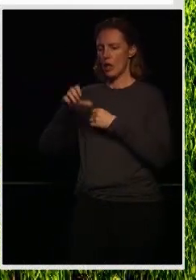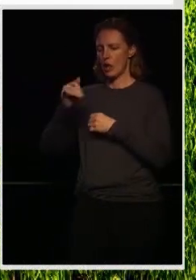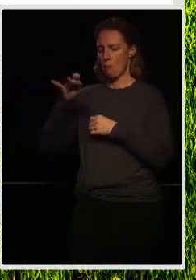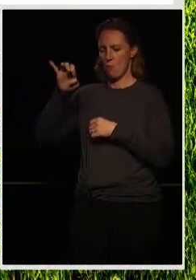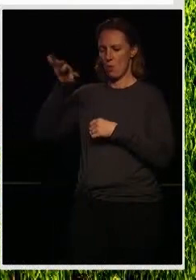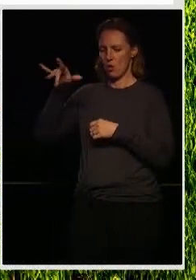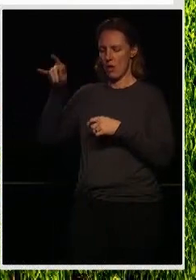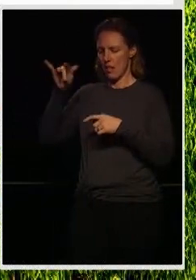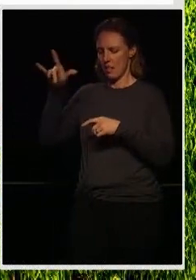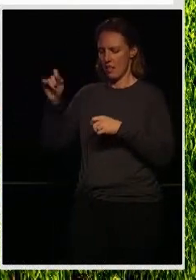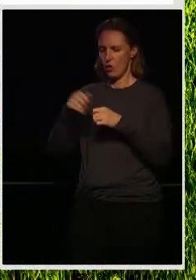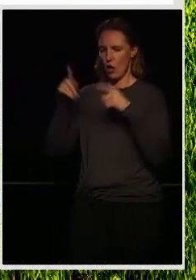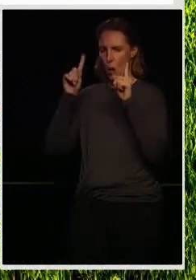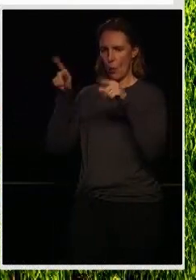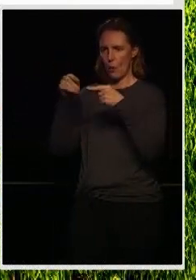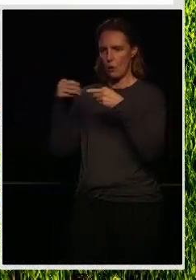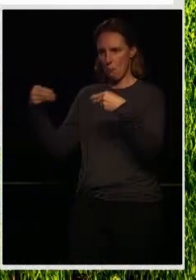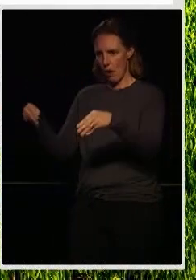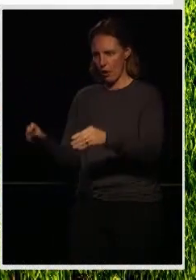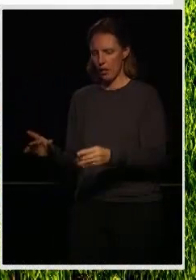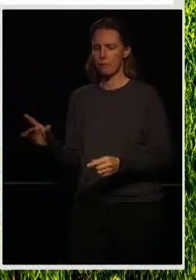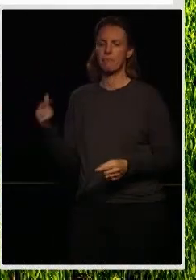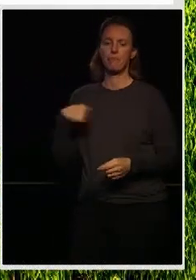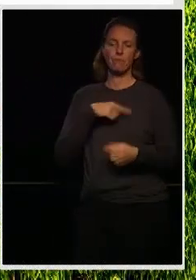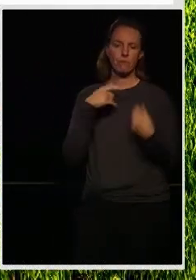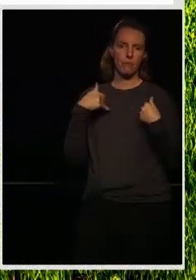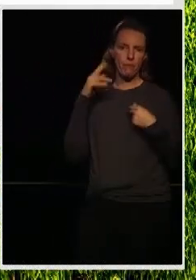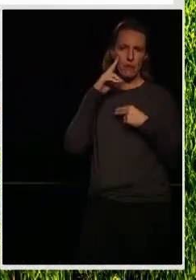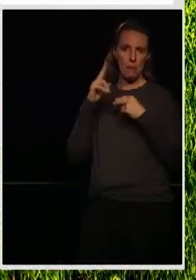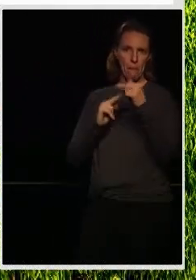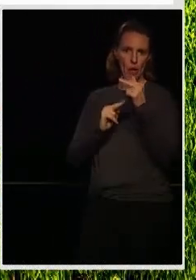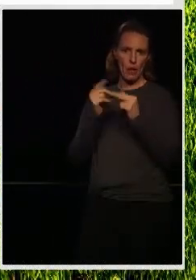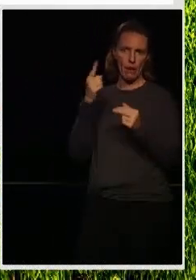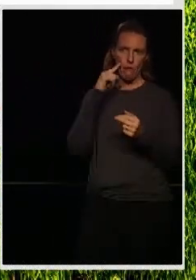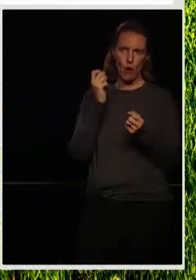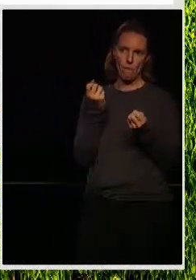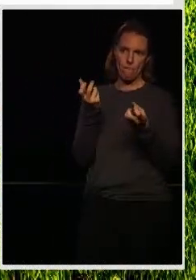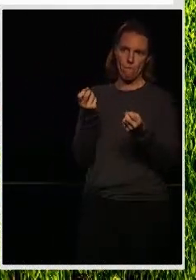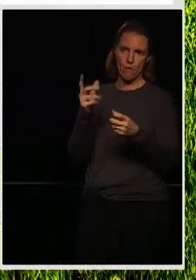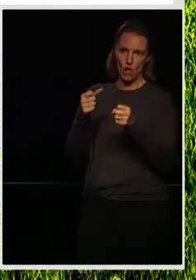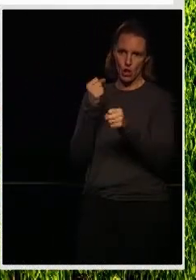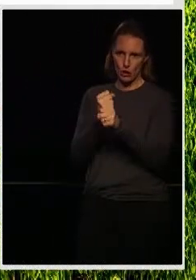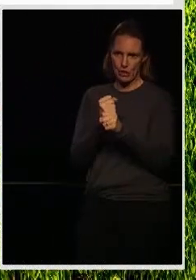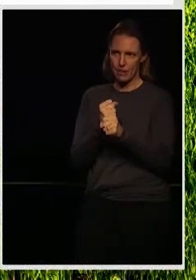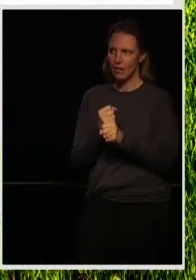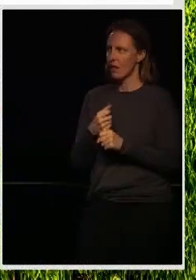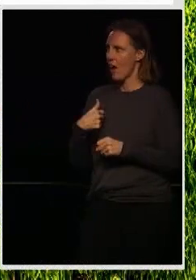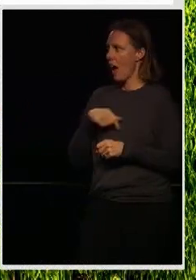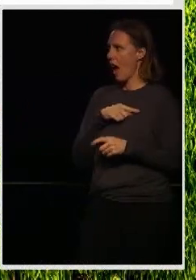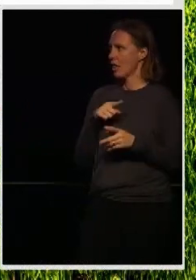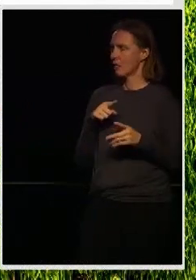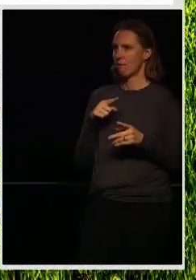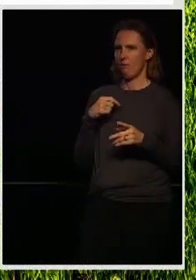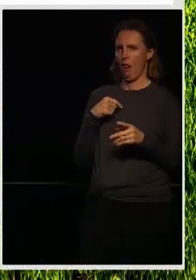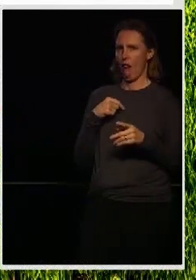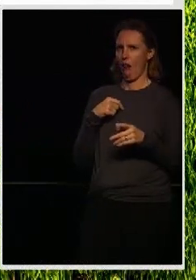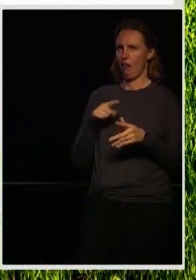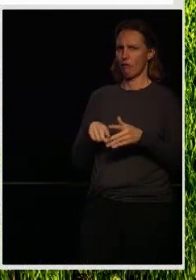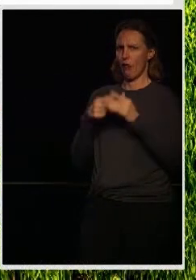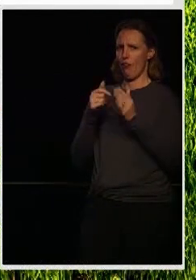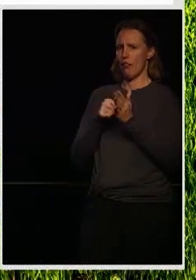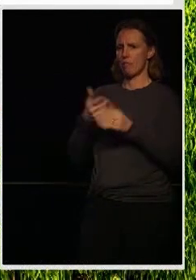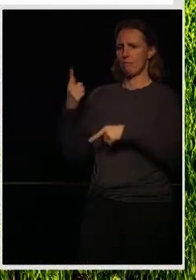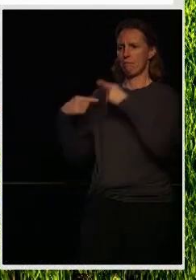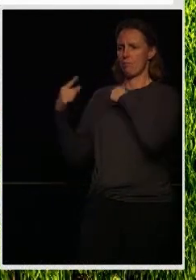commercialization and go-to-market. We have been building this for a number of years. I started this back in